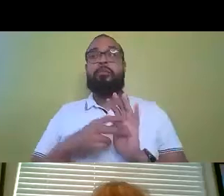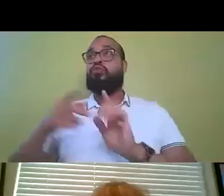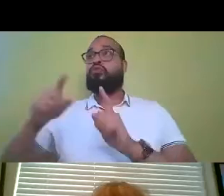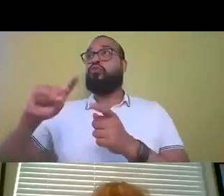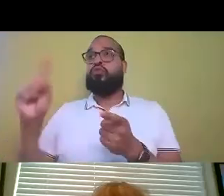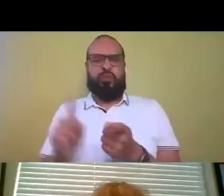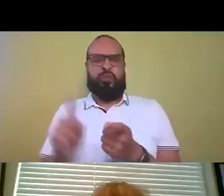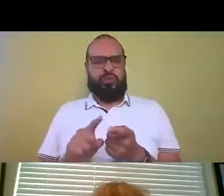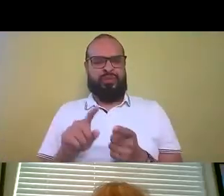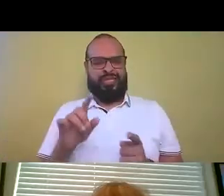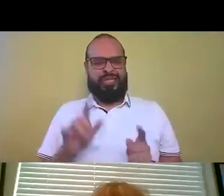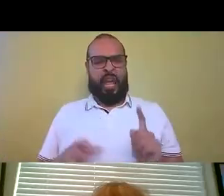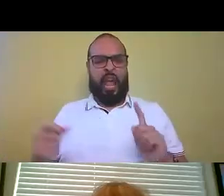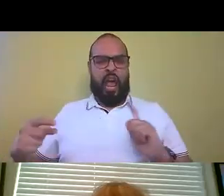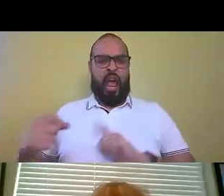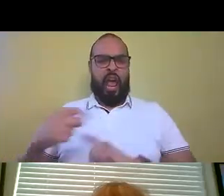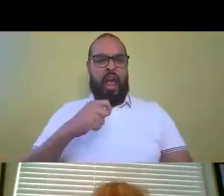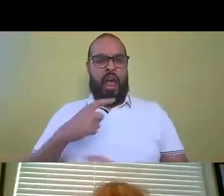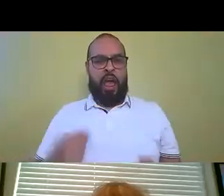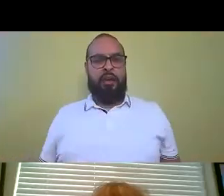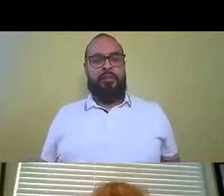stimulation.